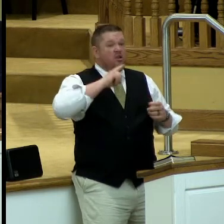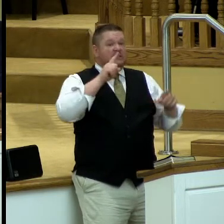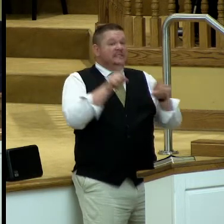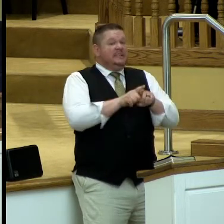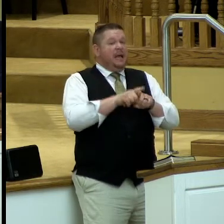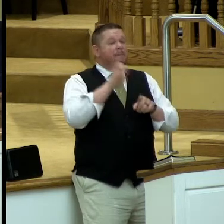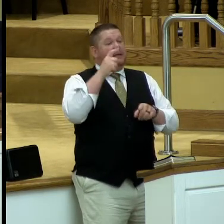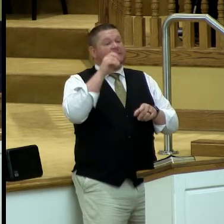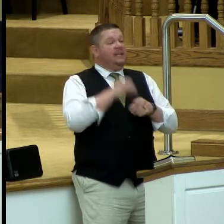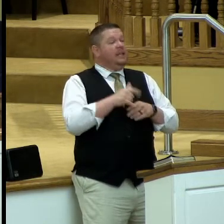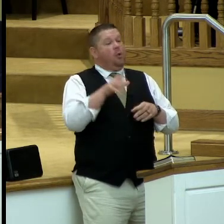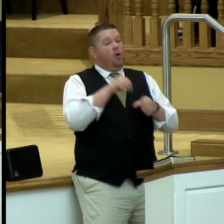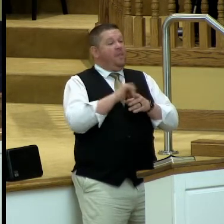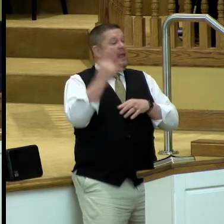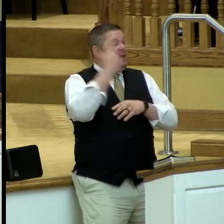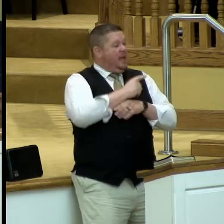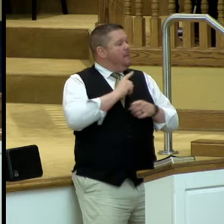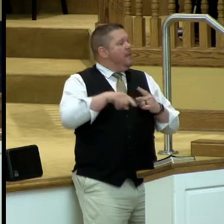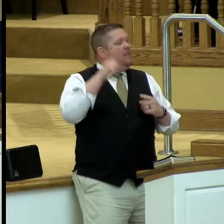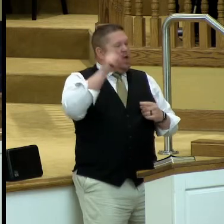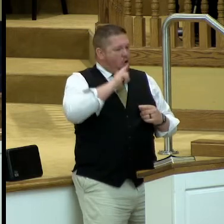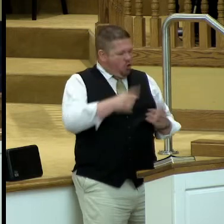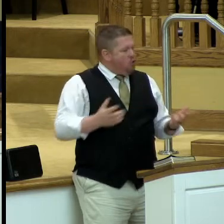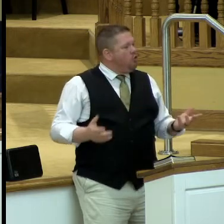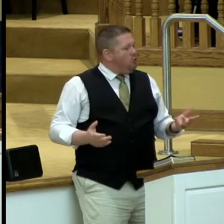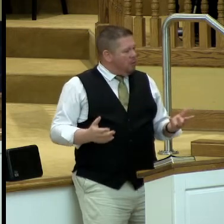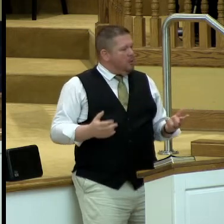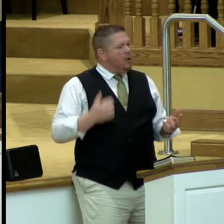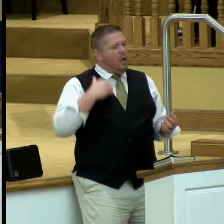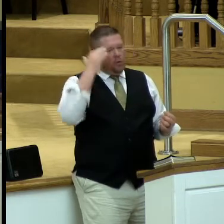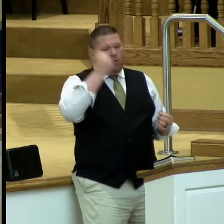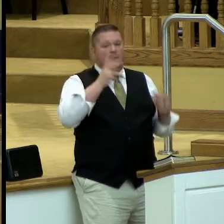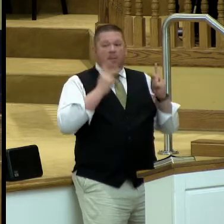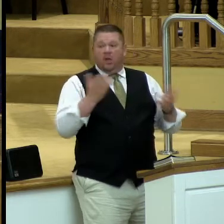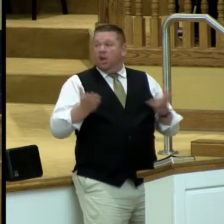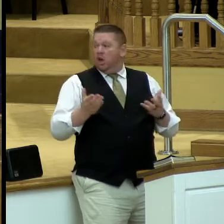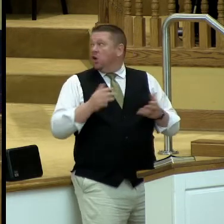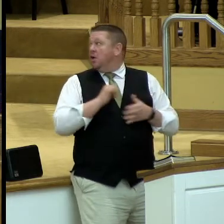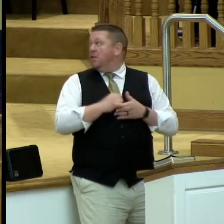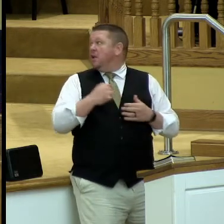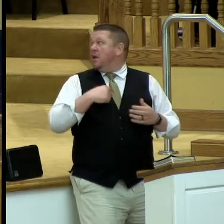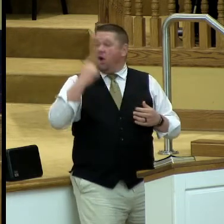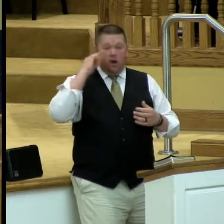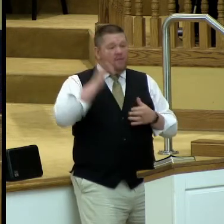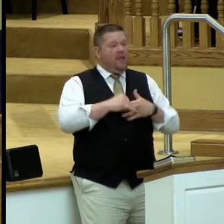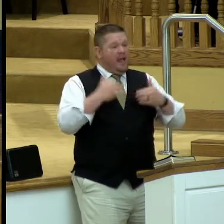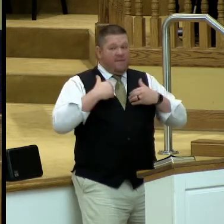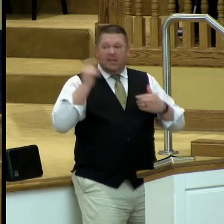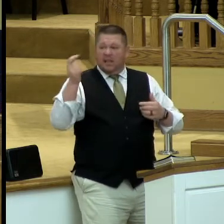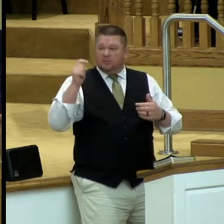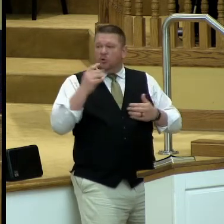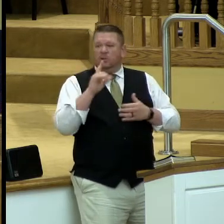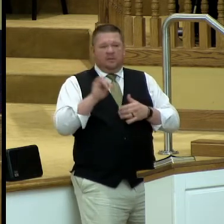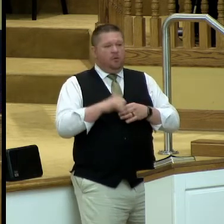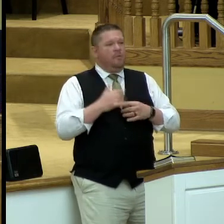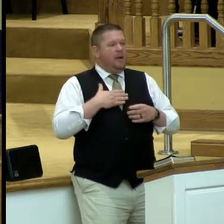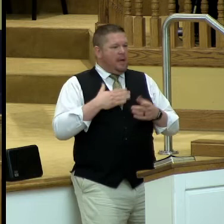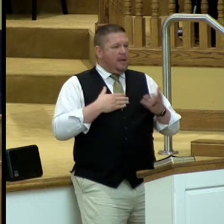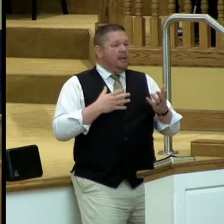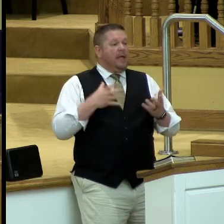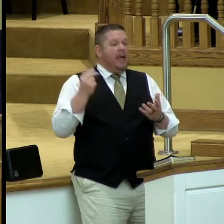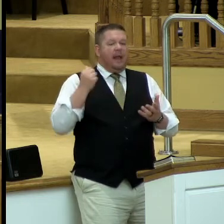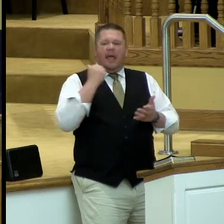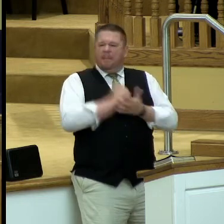they're to the same extent that they were in that day. They are. I know there's a few people in here that I've heard of that have a testimony similar to